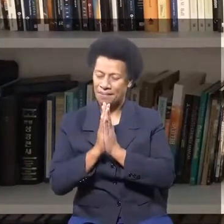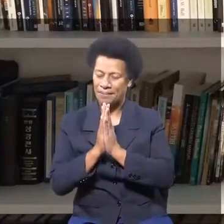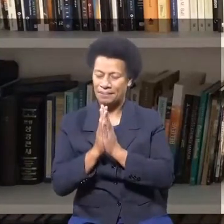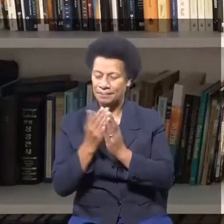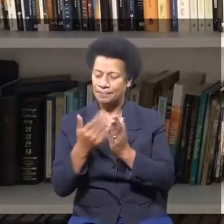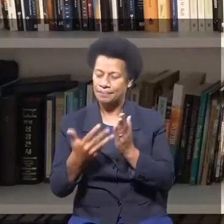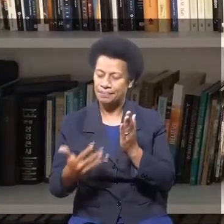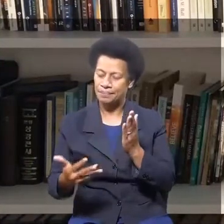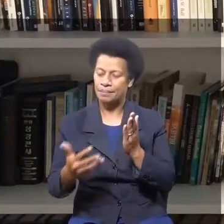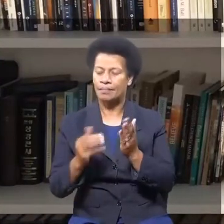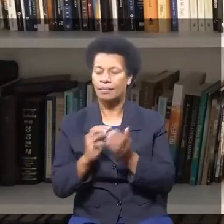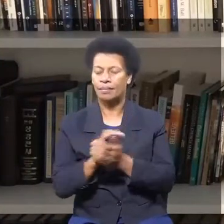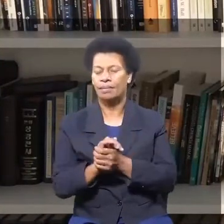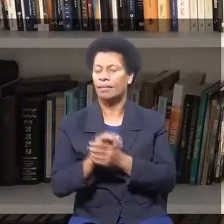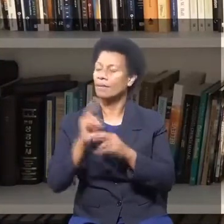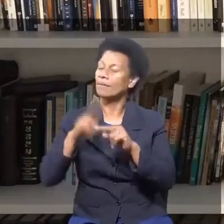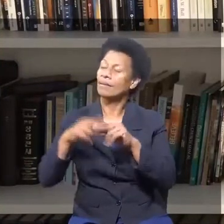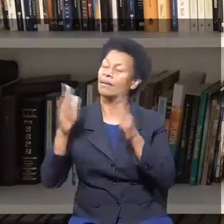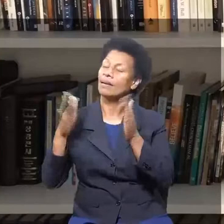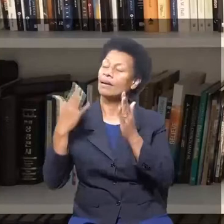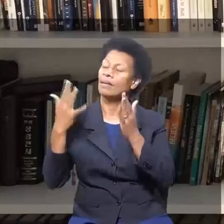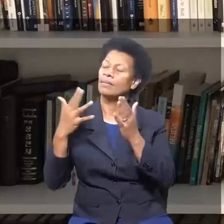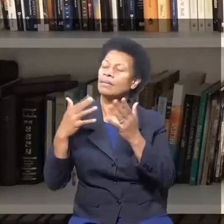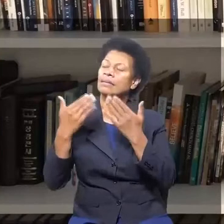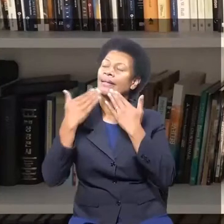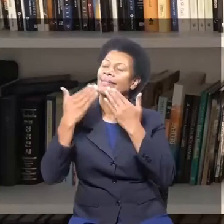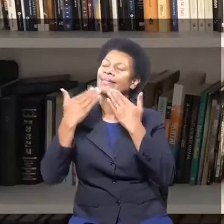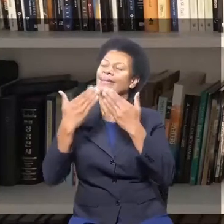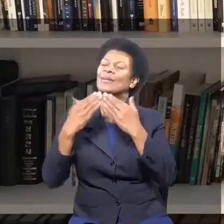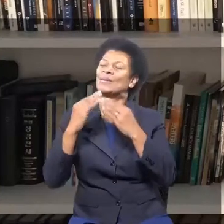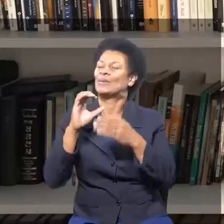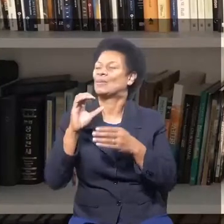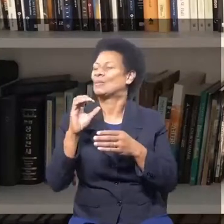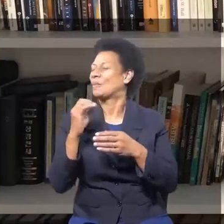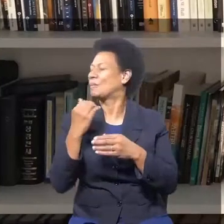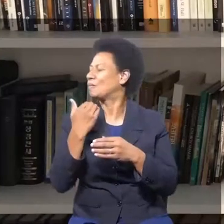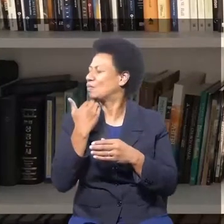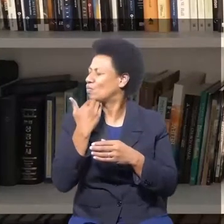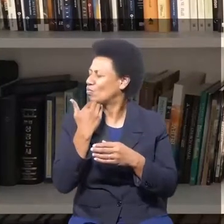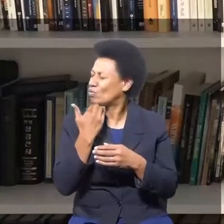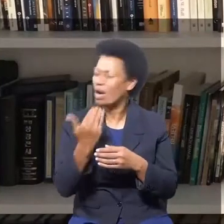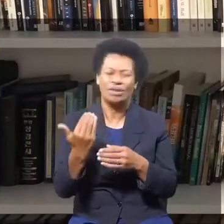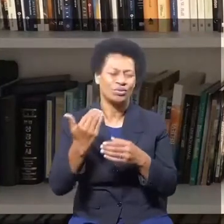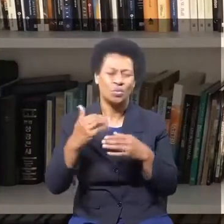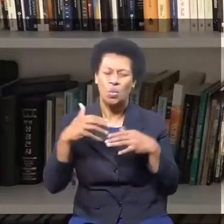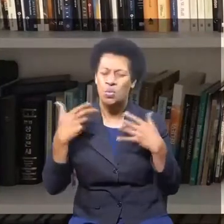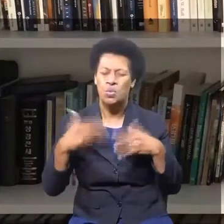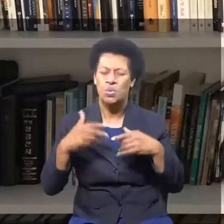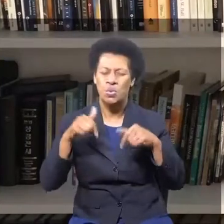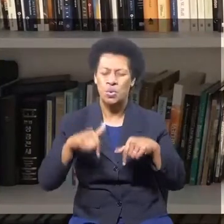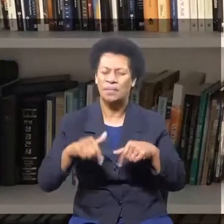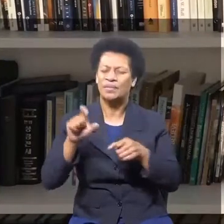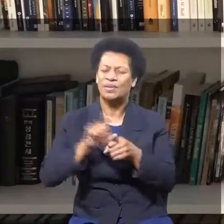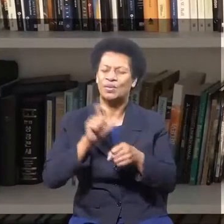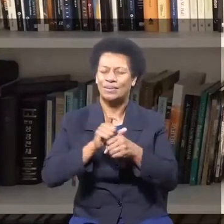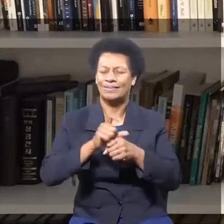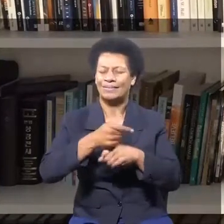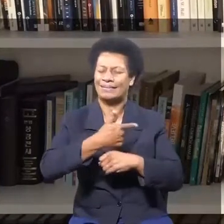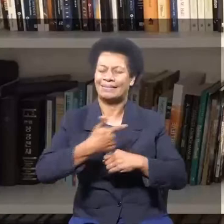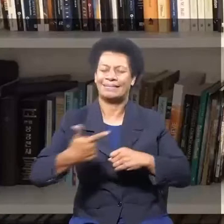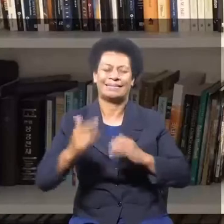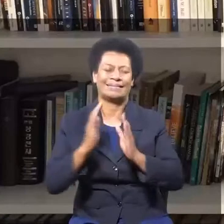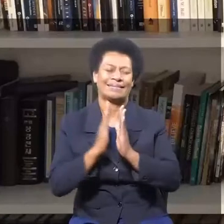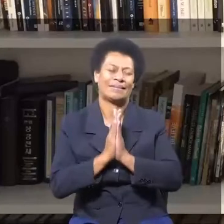into this topic. Father in heaven, I just want to thank you so much that we can meet together on this beautiful Sabbath day, Creation